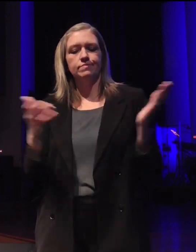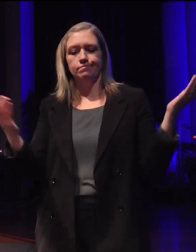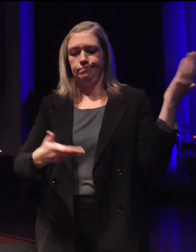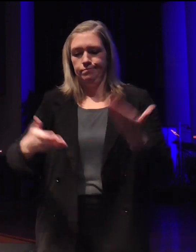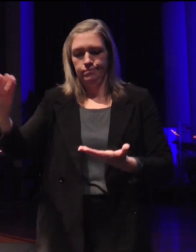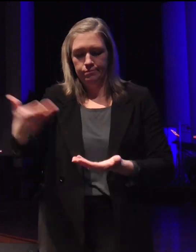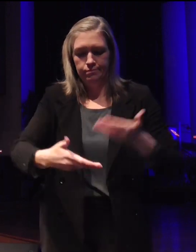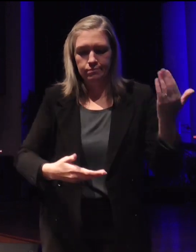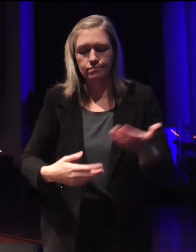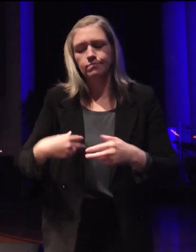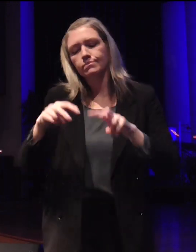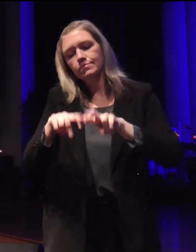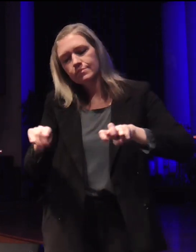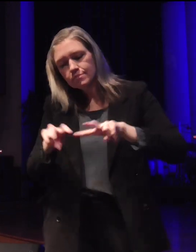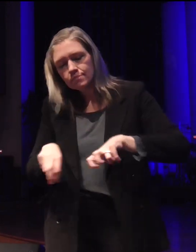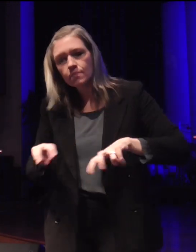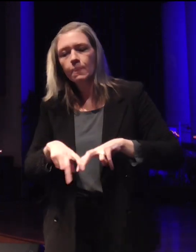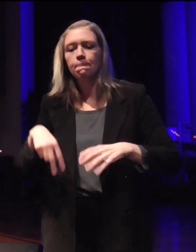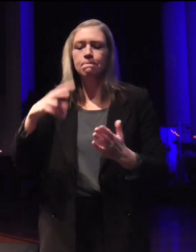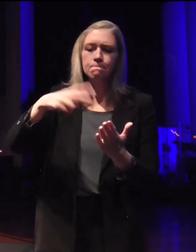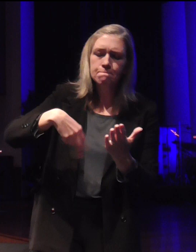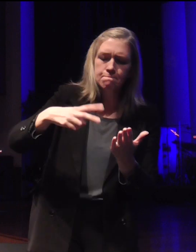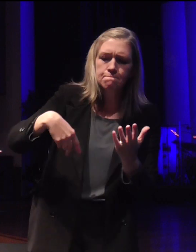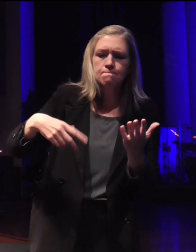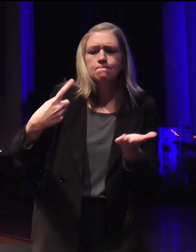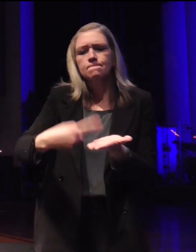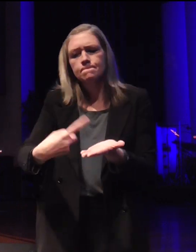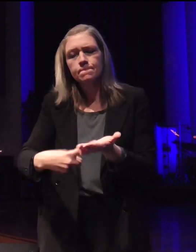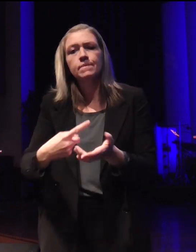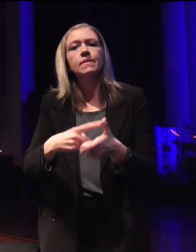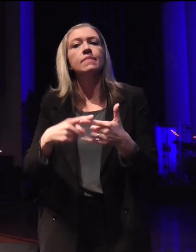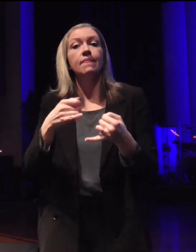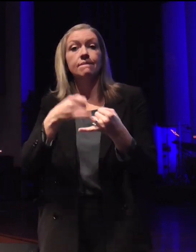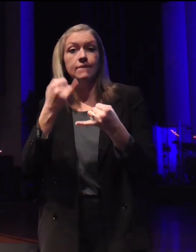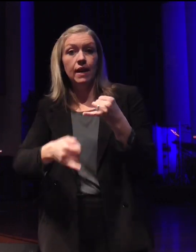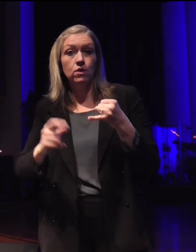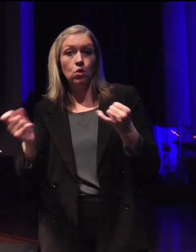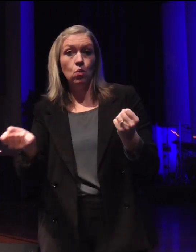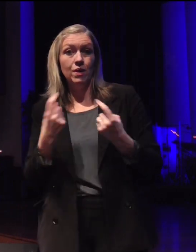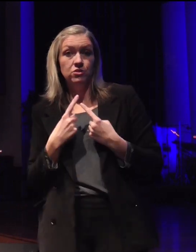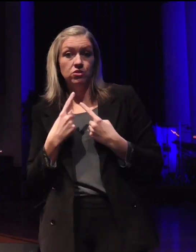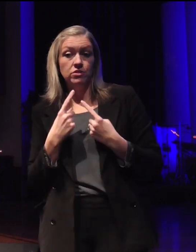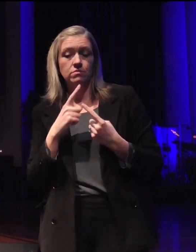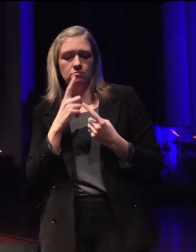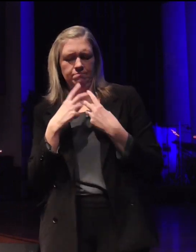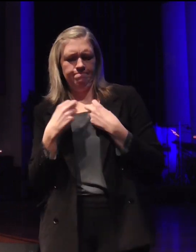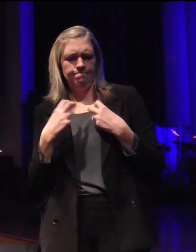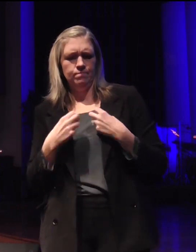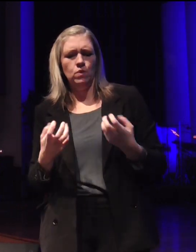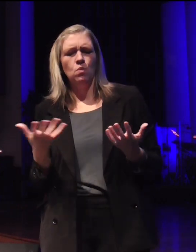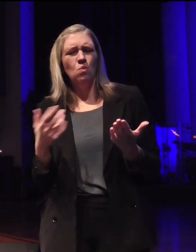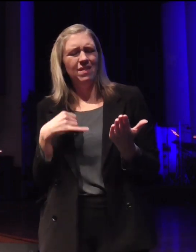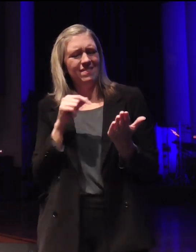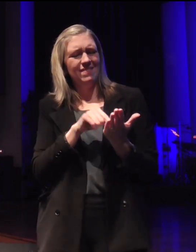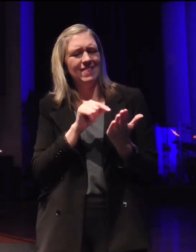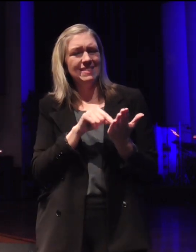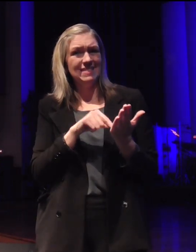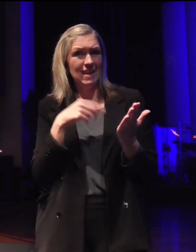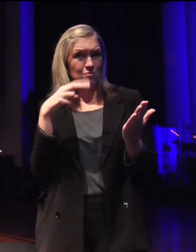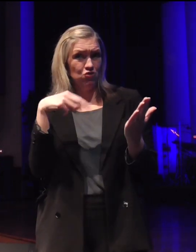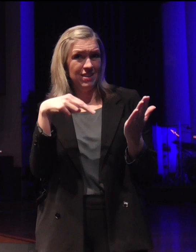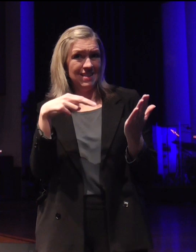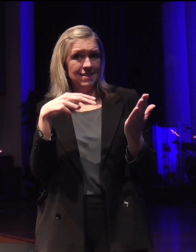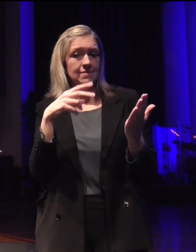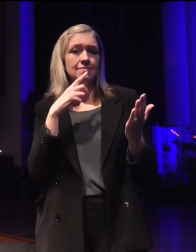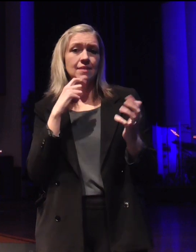we analyzed them and looked at them. And then the very final question we asked ourselves is, what if this thing I'm reading about is